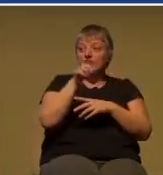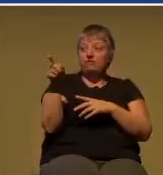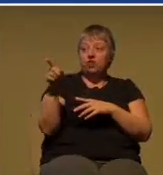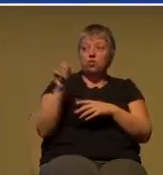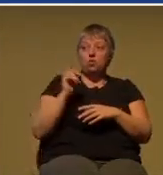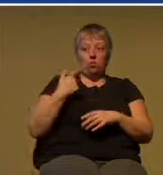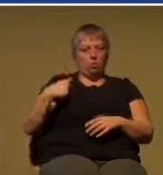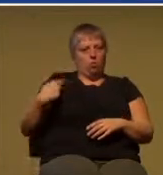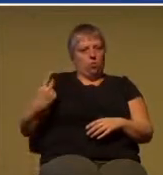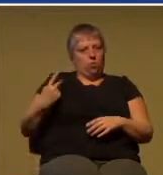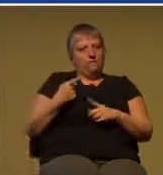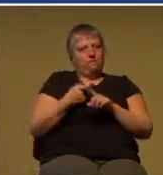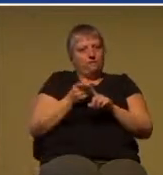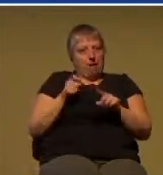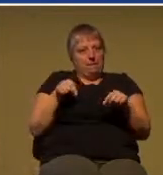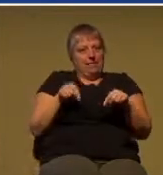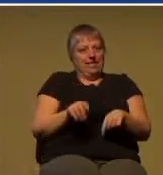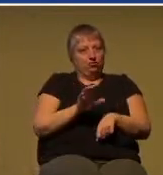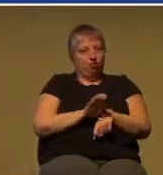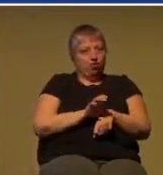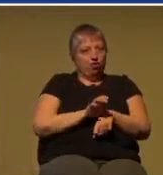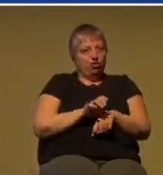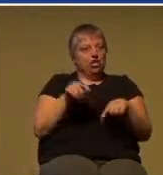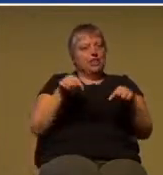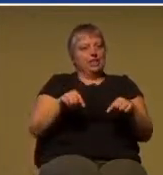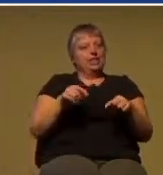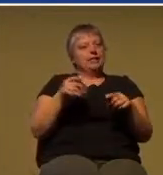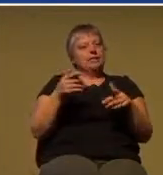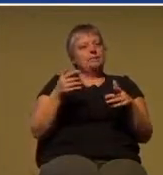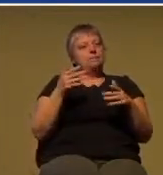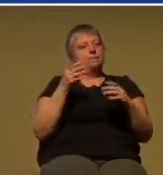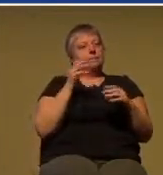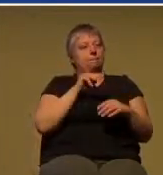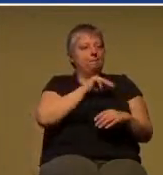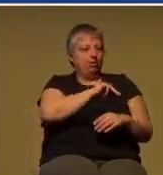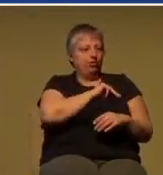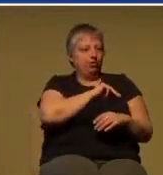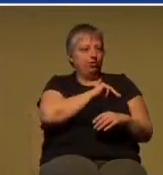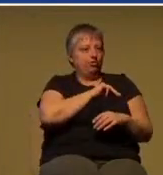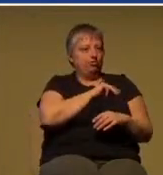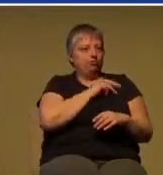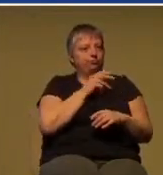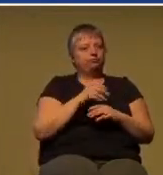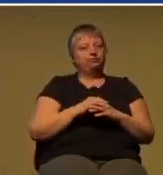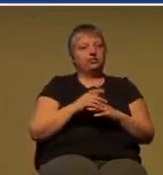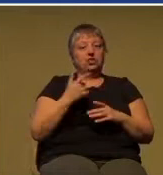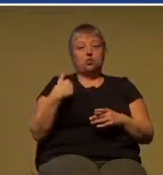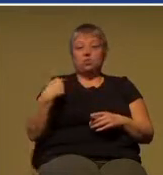this church and the mission of this church. We were not Christians when we